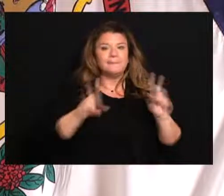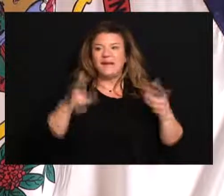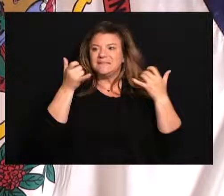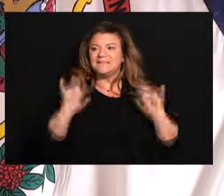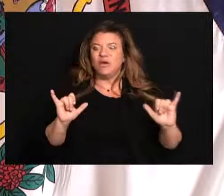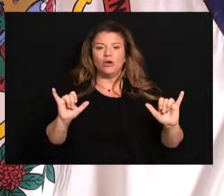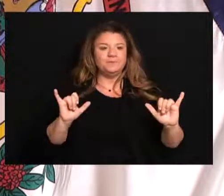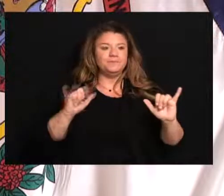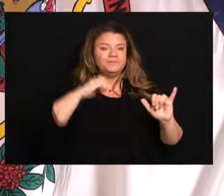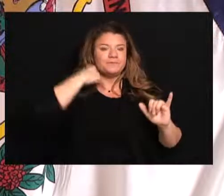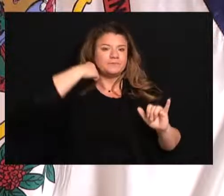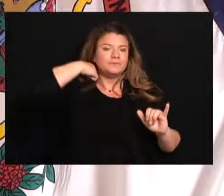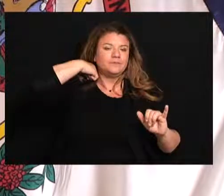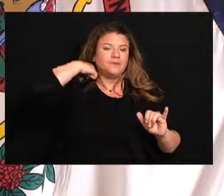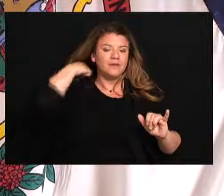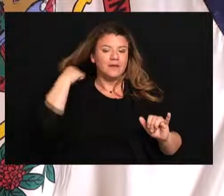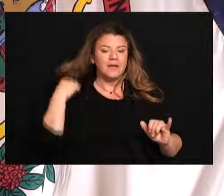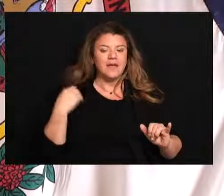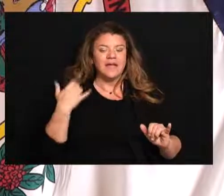it's